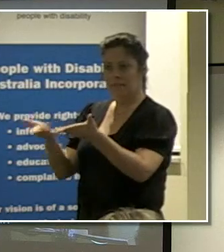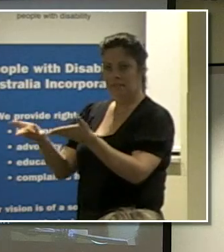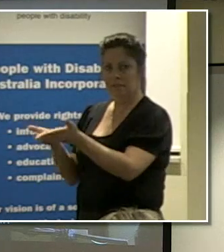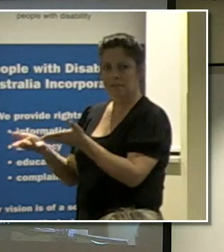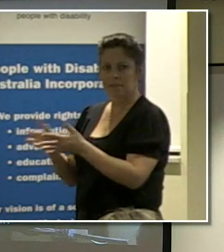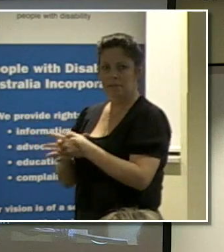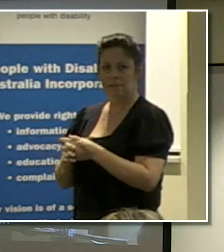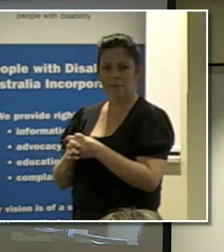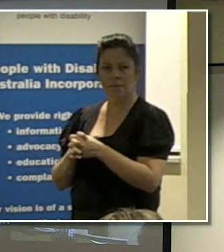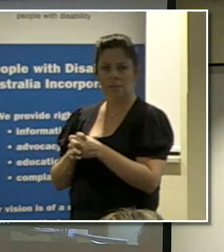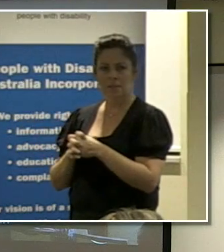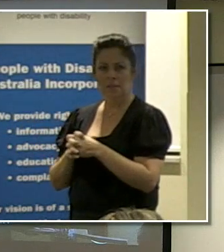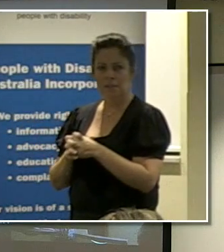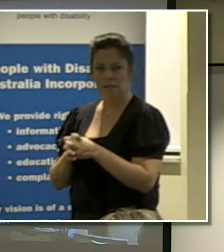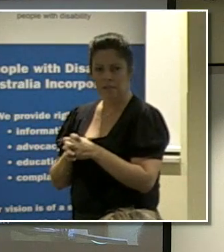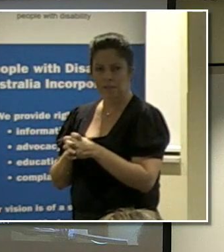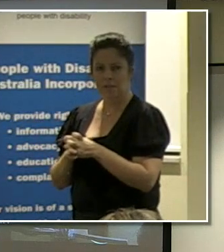support